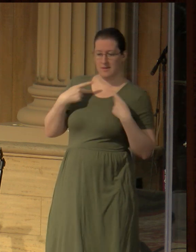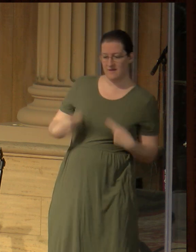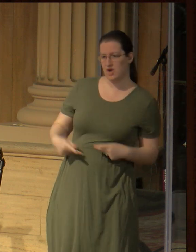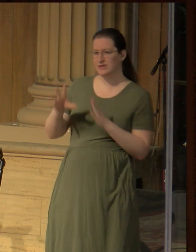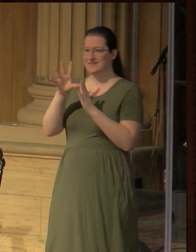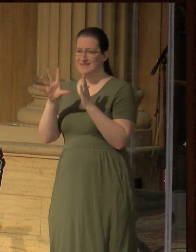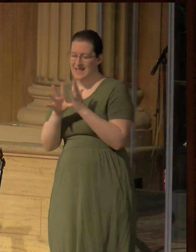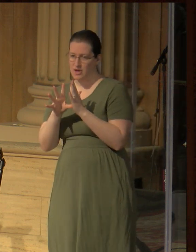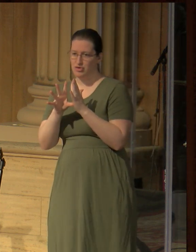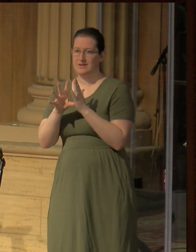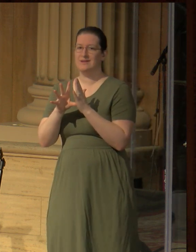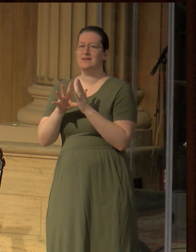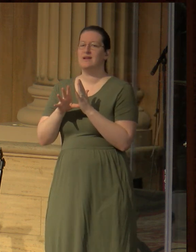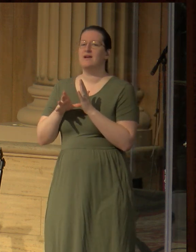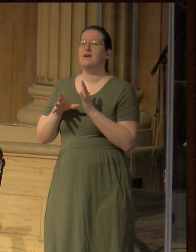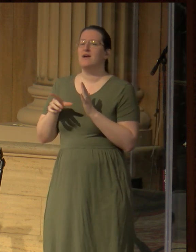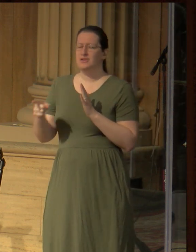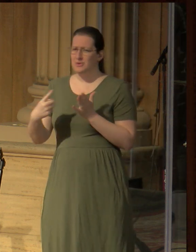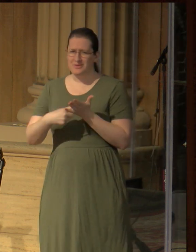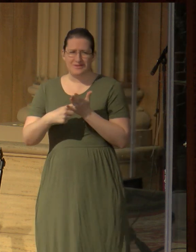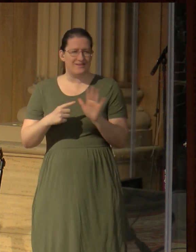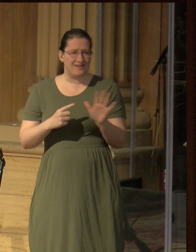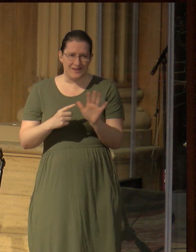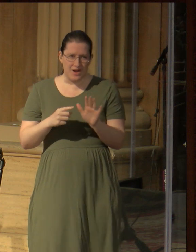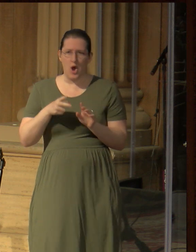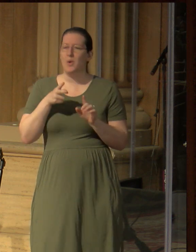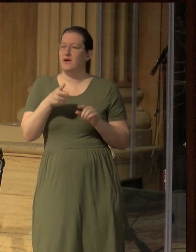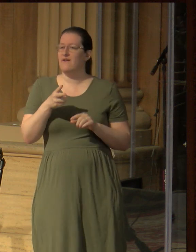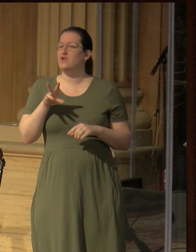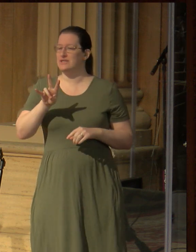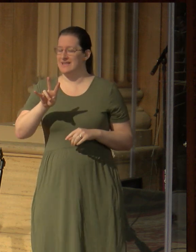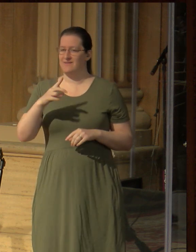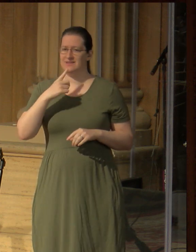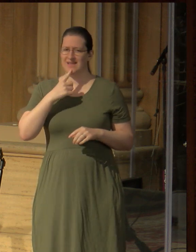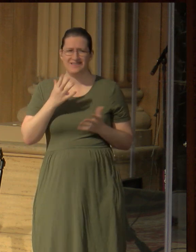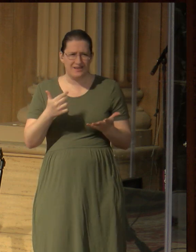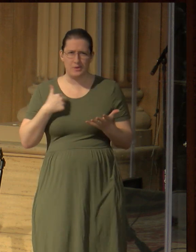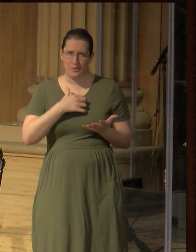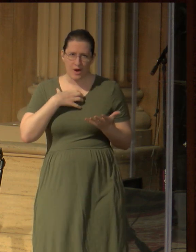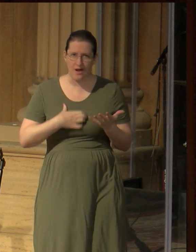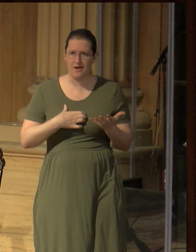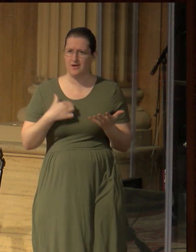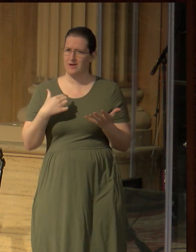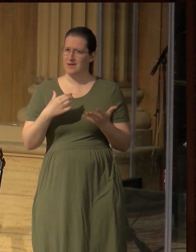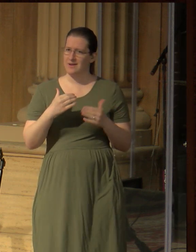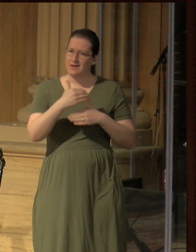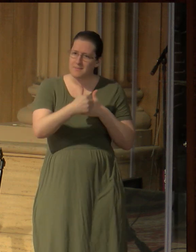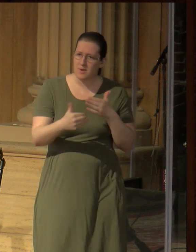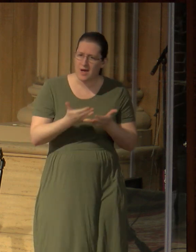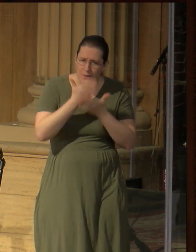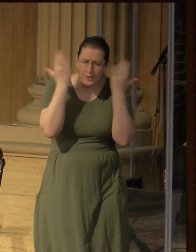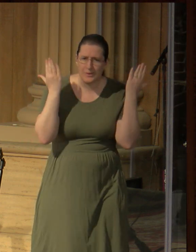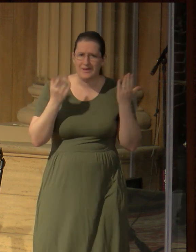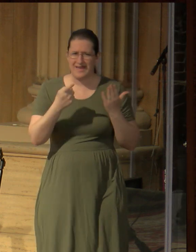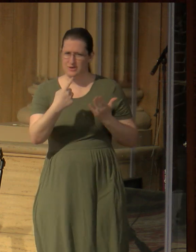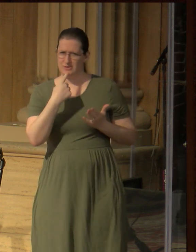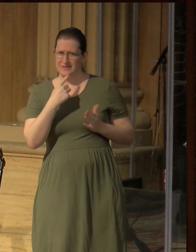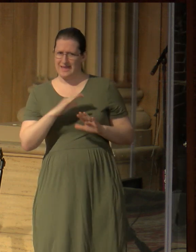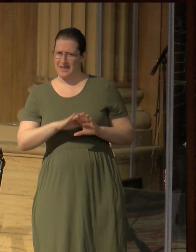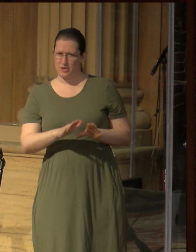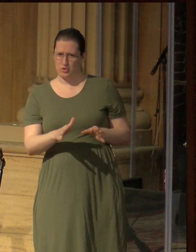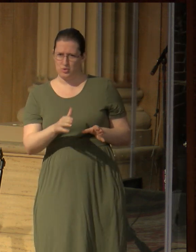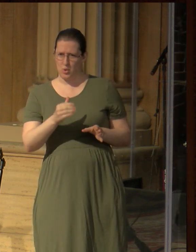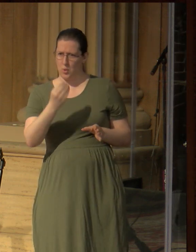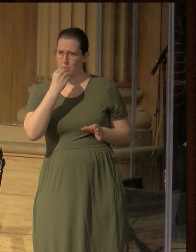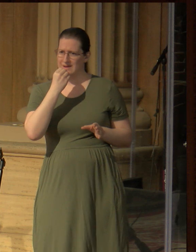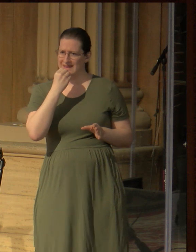other again in verse 7, and they're like, all right, we're hungry. We don't have any bread. We want something to eat. And now Jesus is telling us not to eat any of that